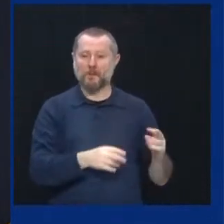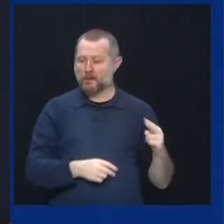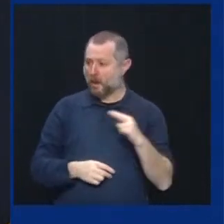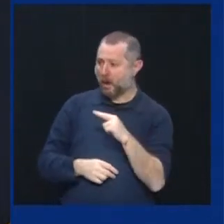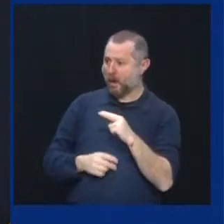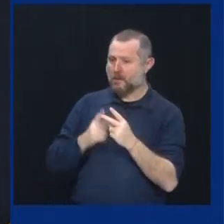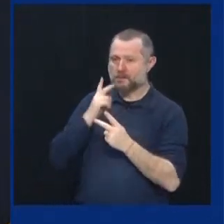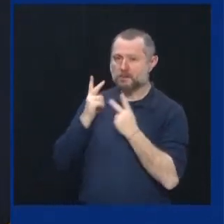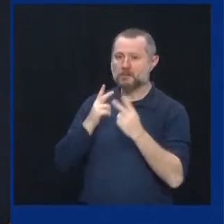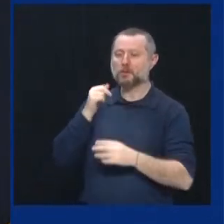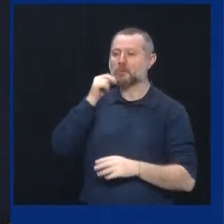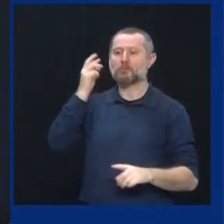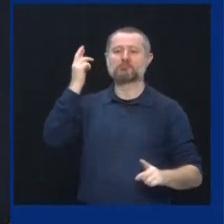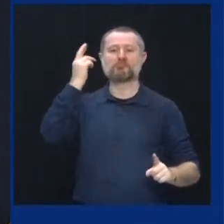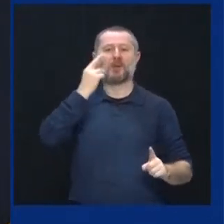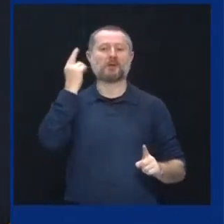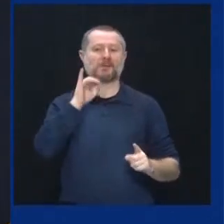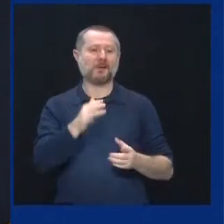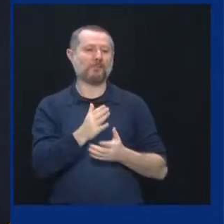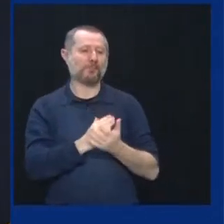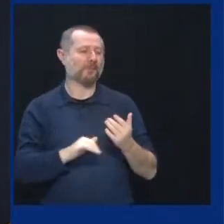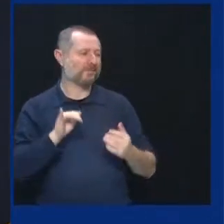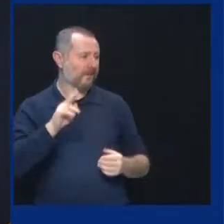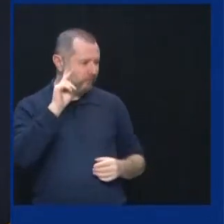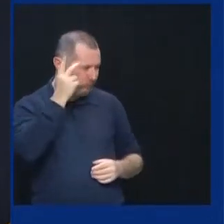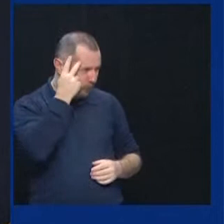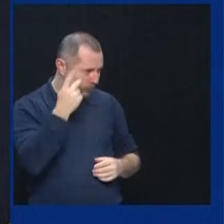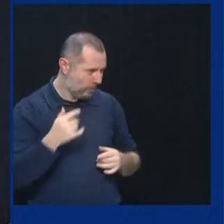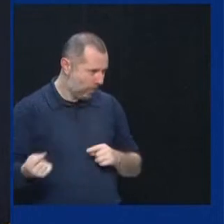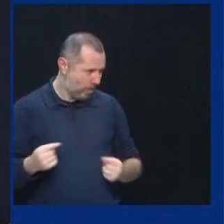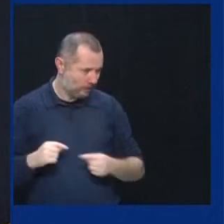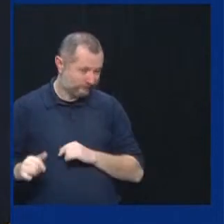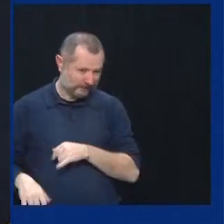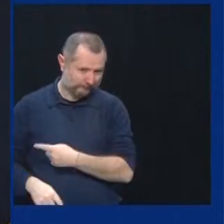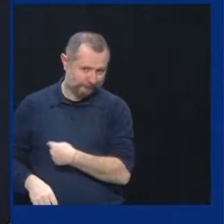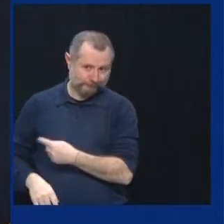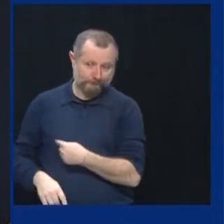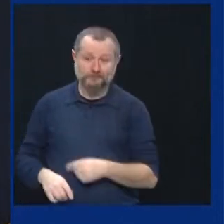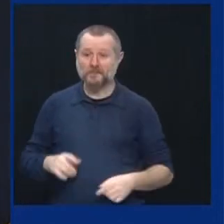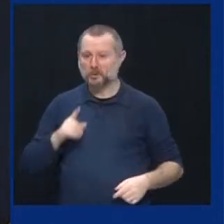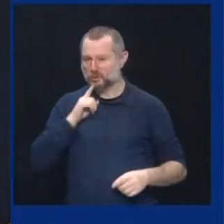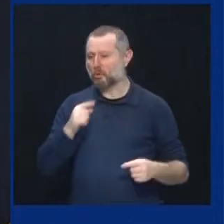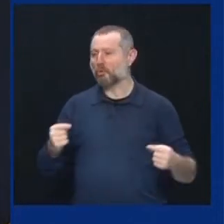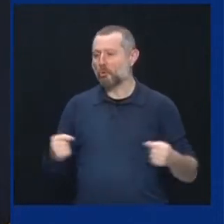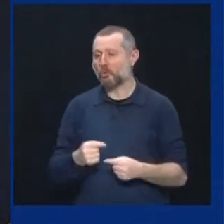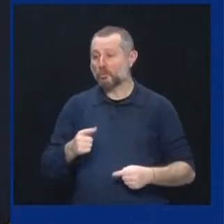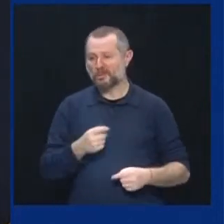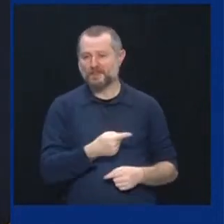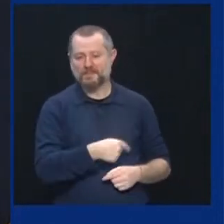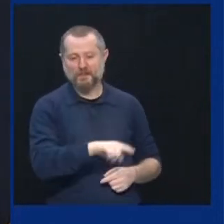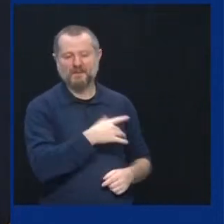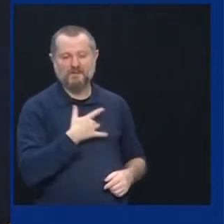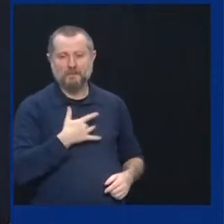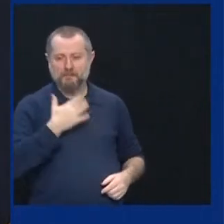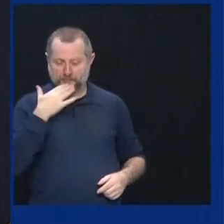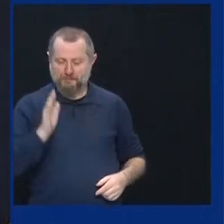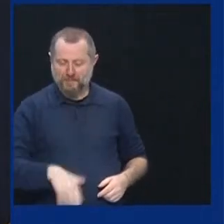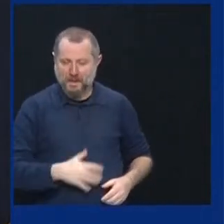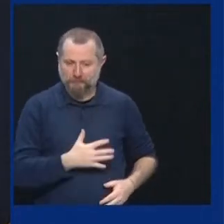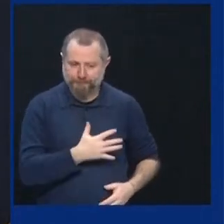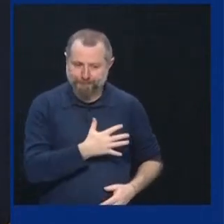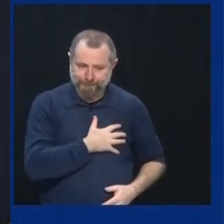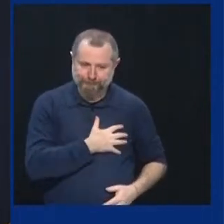is the normal political garbage, and it hurt them. That's what I feel badly